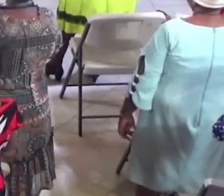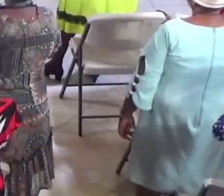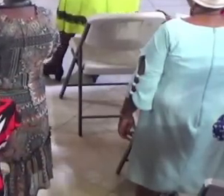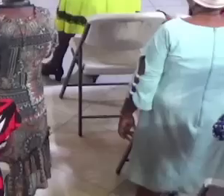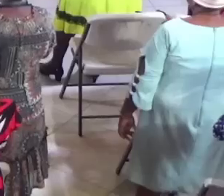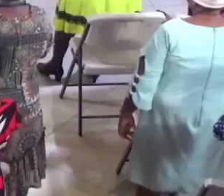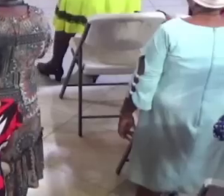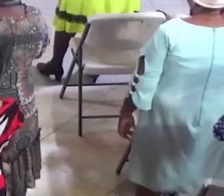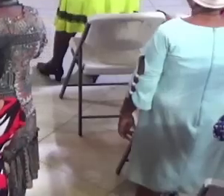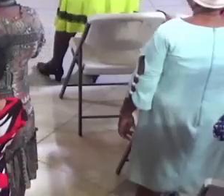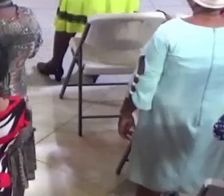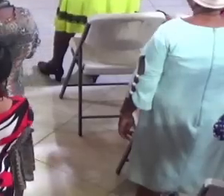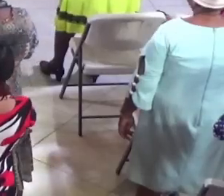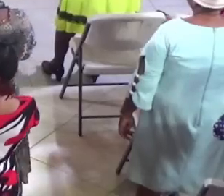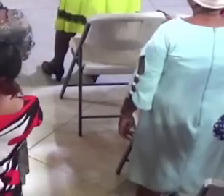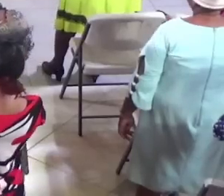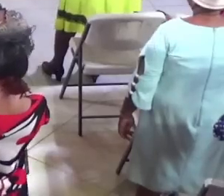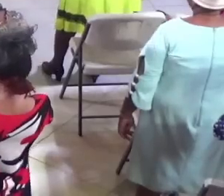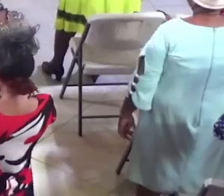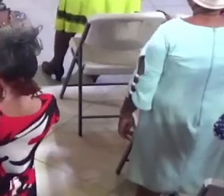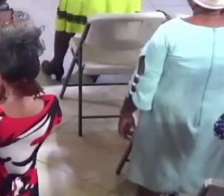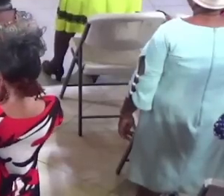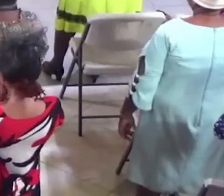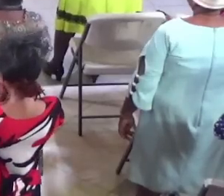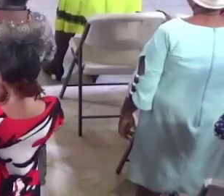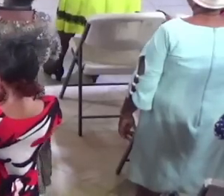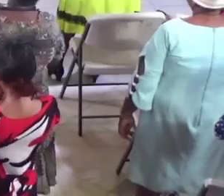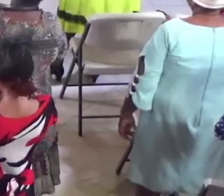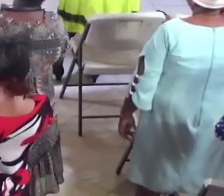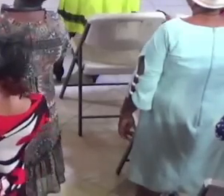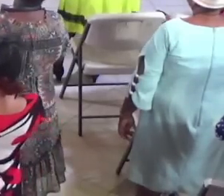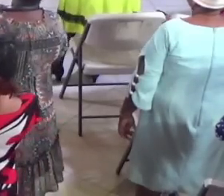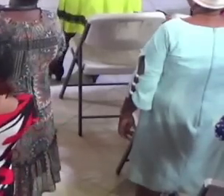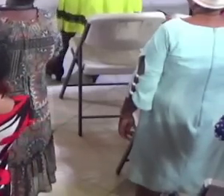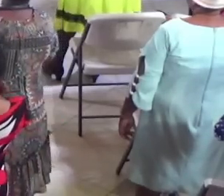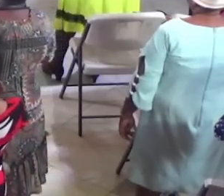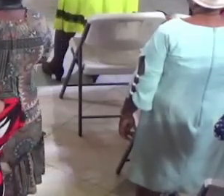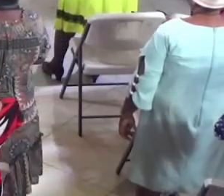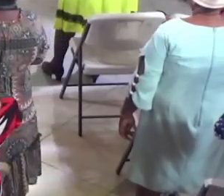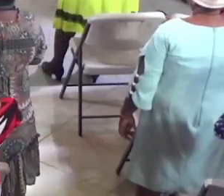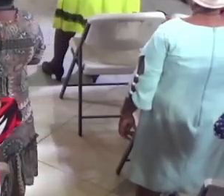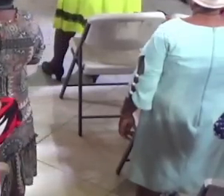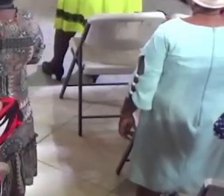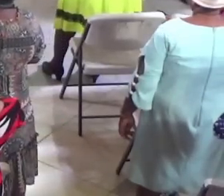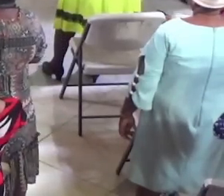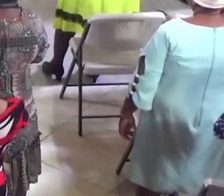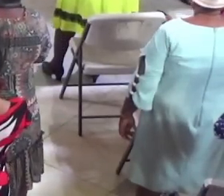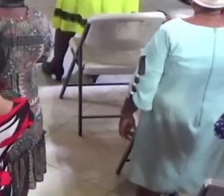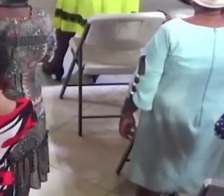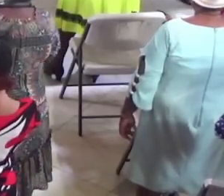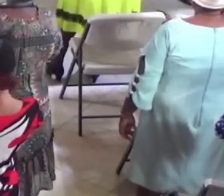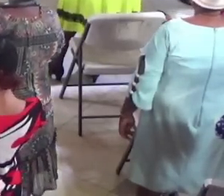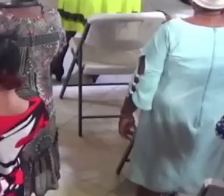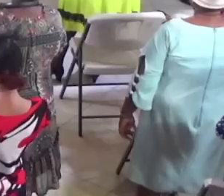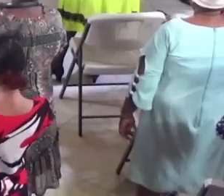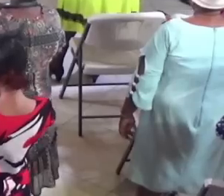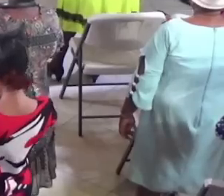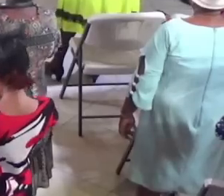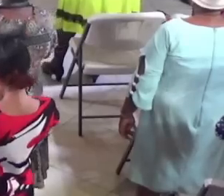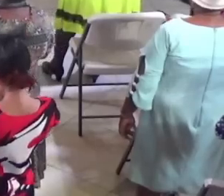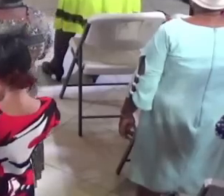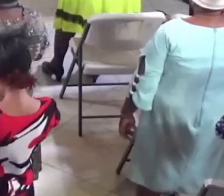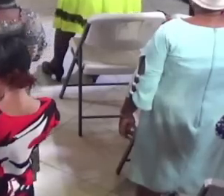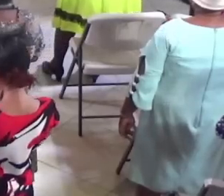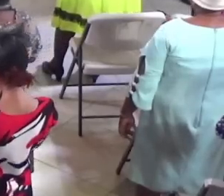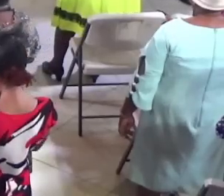we don't take note of. And when it's there nudging us, we find ways to get rid of it. But it's not